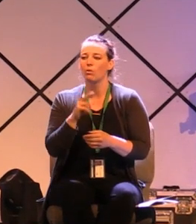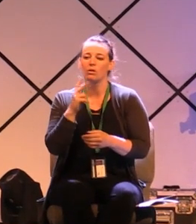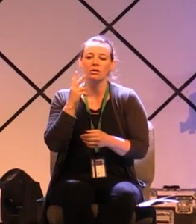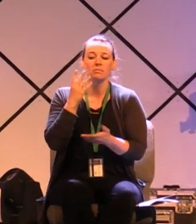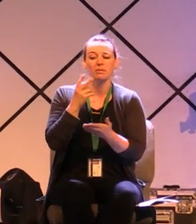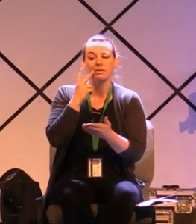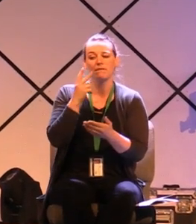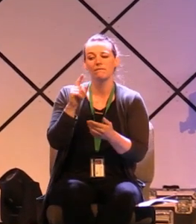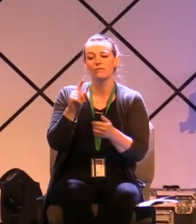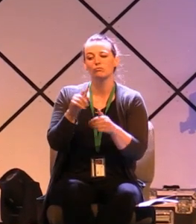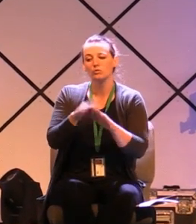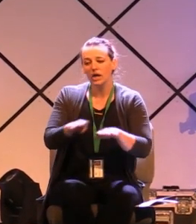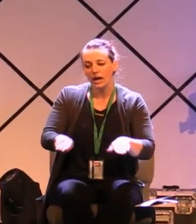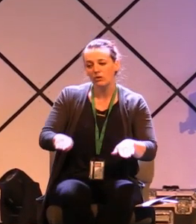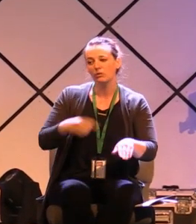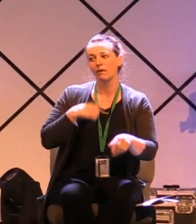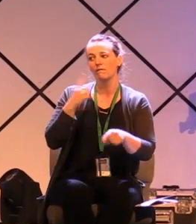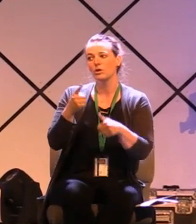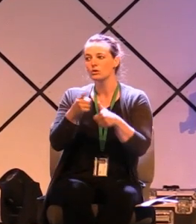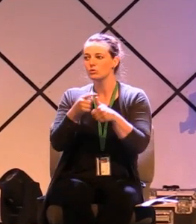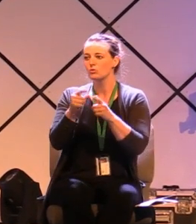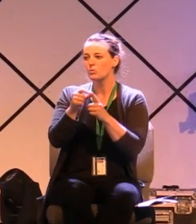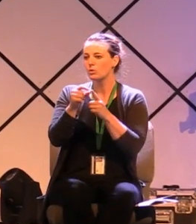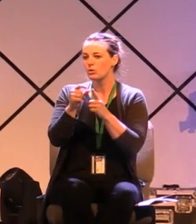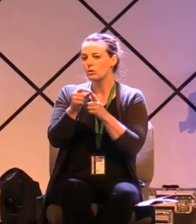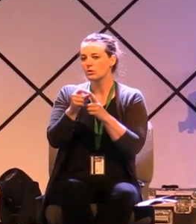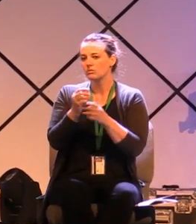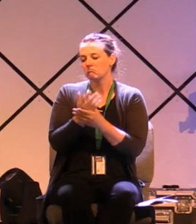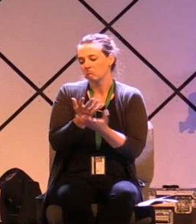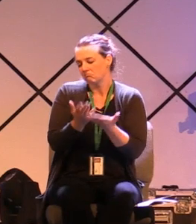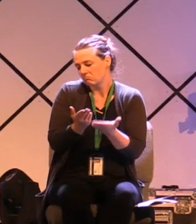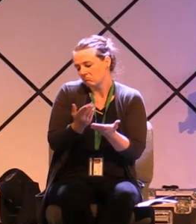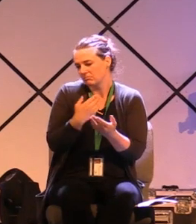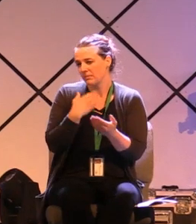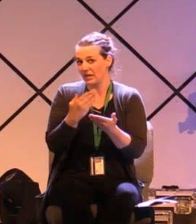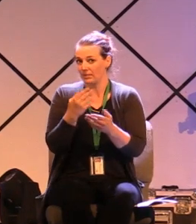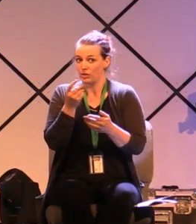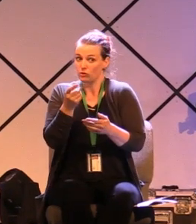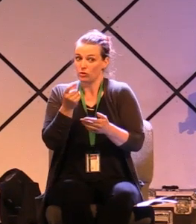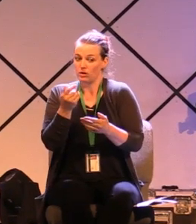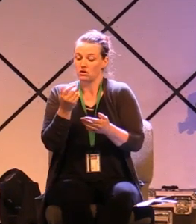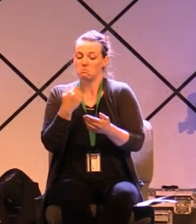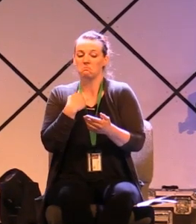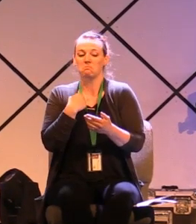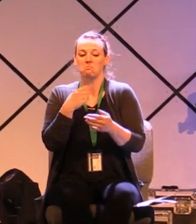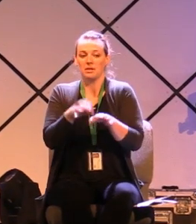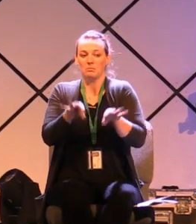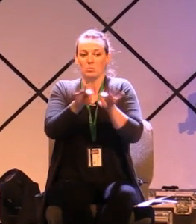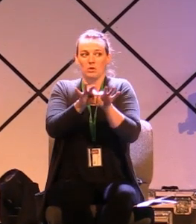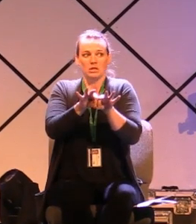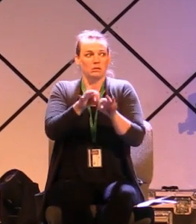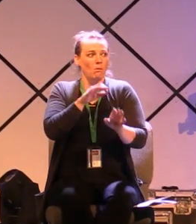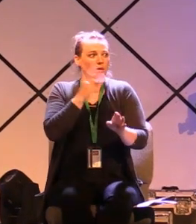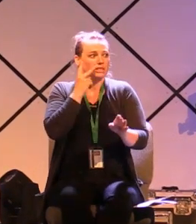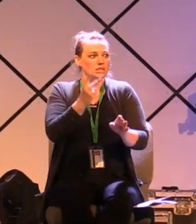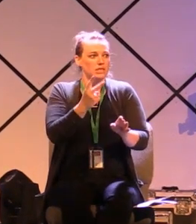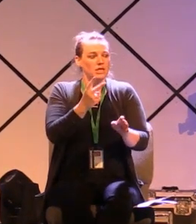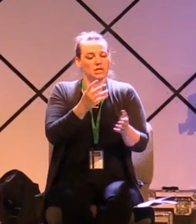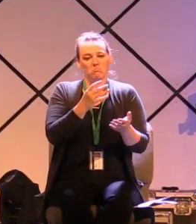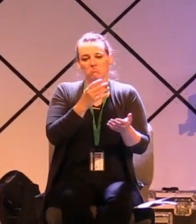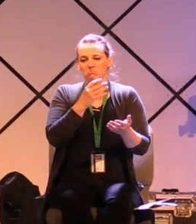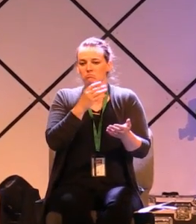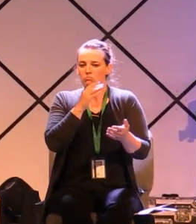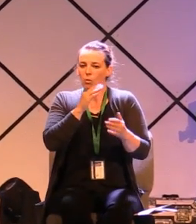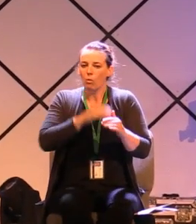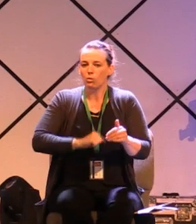words. This can also be as important as being ready to alert if a graduate has fallen and needs assistance,